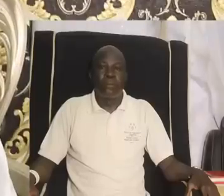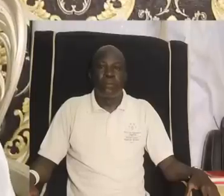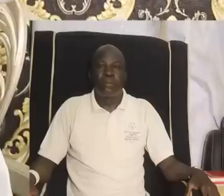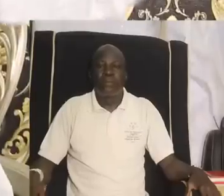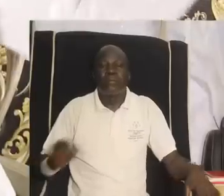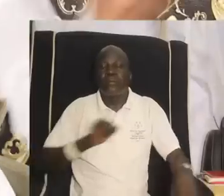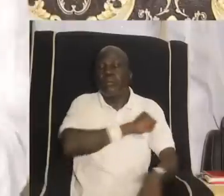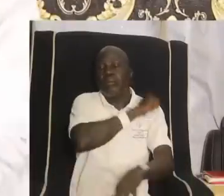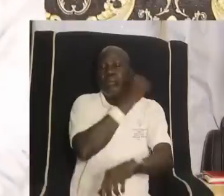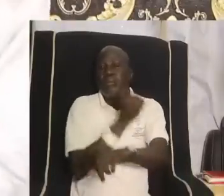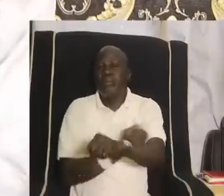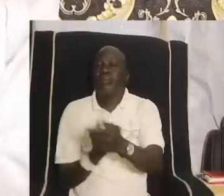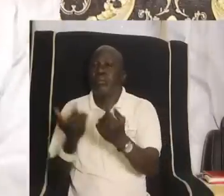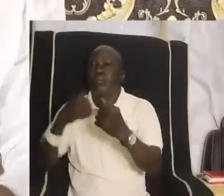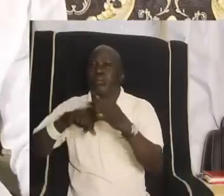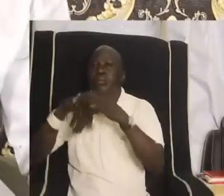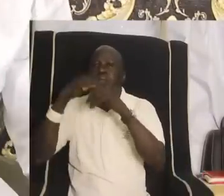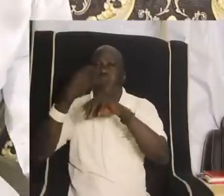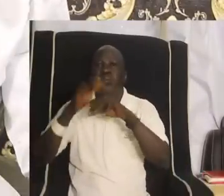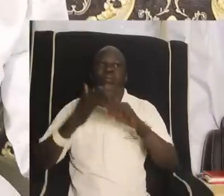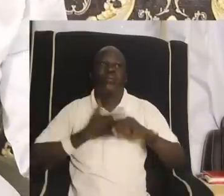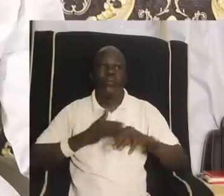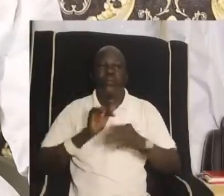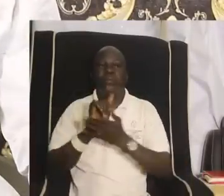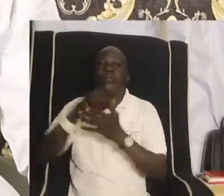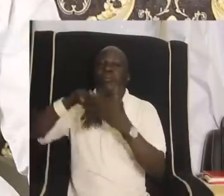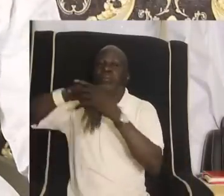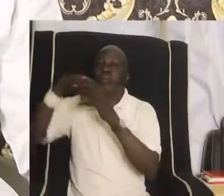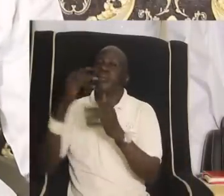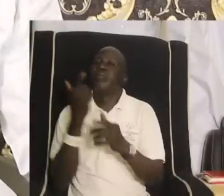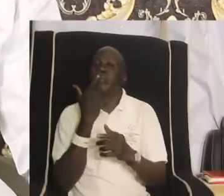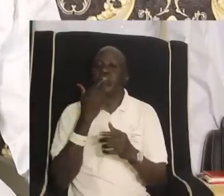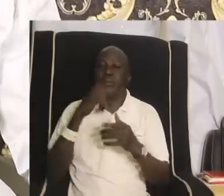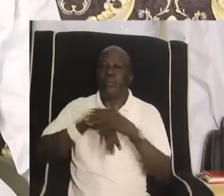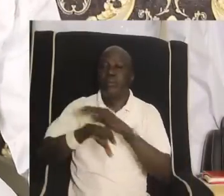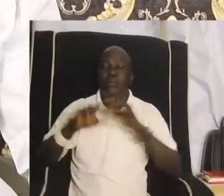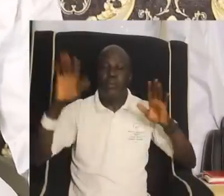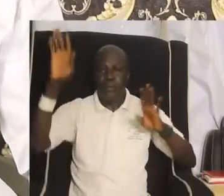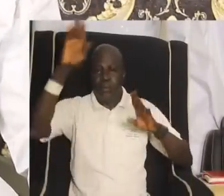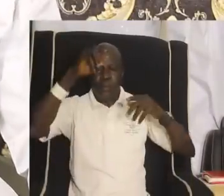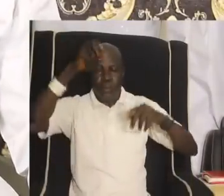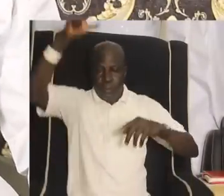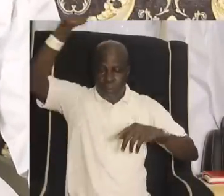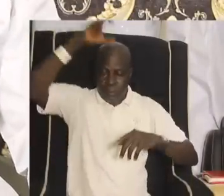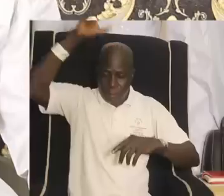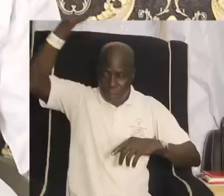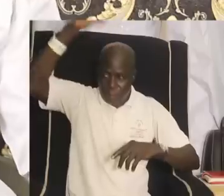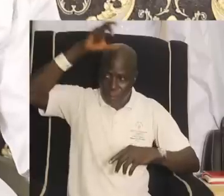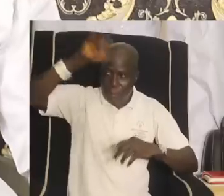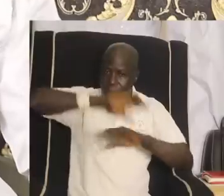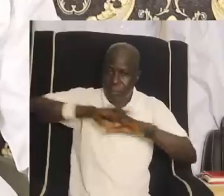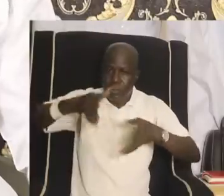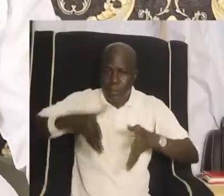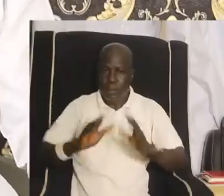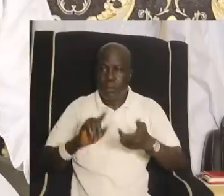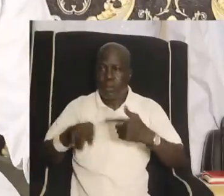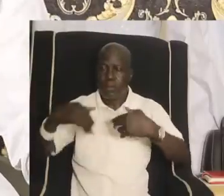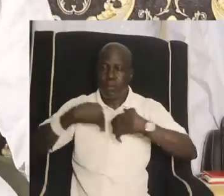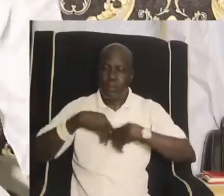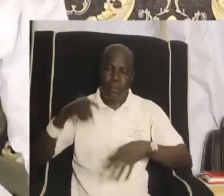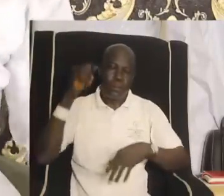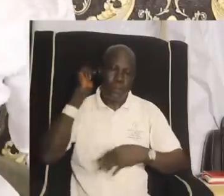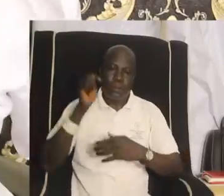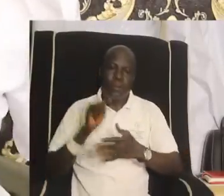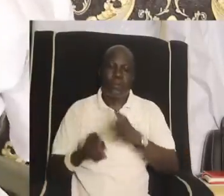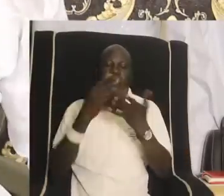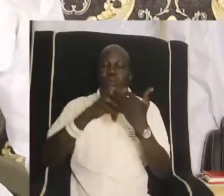Àṣẹ tẹnu mi jáde. Authority release from my mouth. Òmìnira ilé bàbá rẹ yẹn. Carry from your father's house. Yóò jẹ́ oní testimony. He do you to have testimony. Ẹ̀mí náà